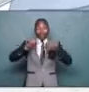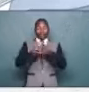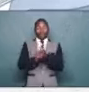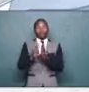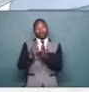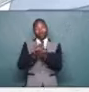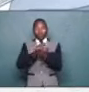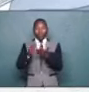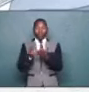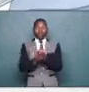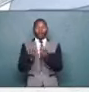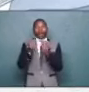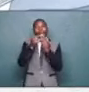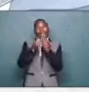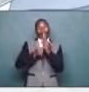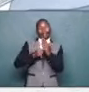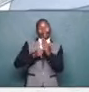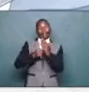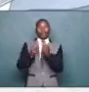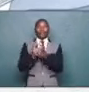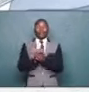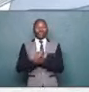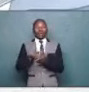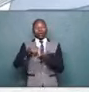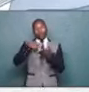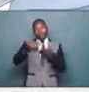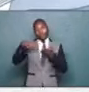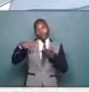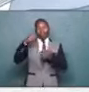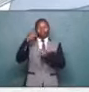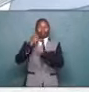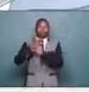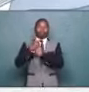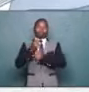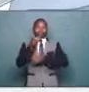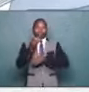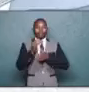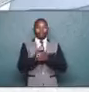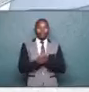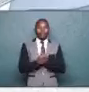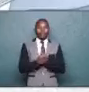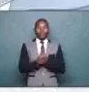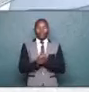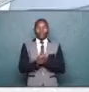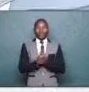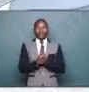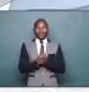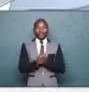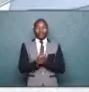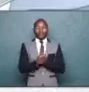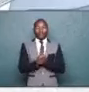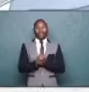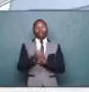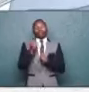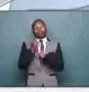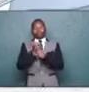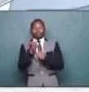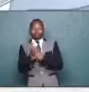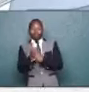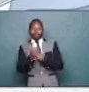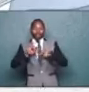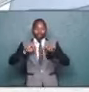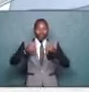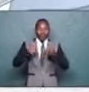to share the dates for the actual voter registration exercise. Conduct of the pilot voter